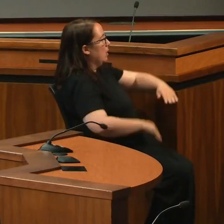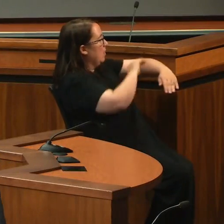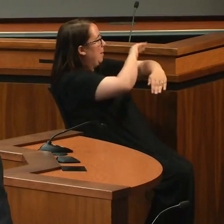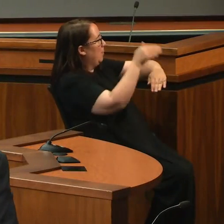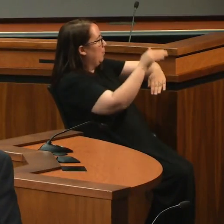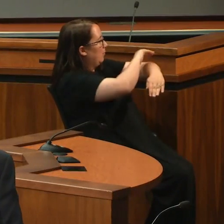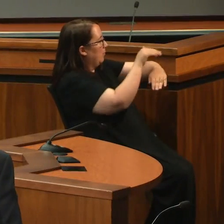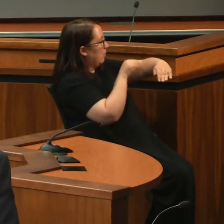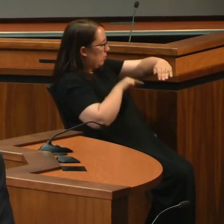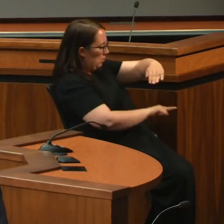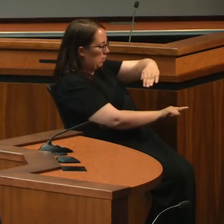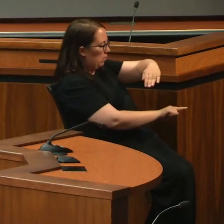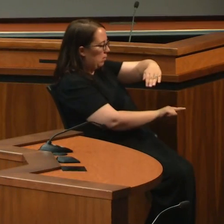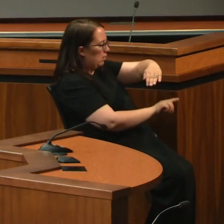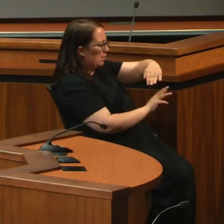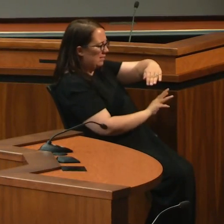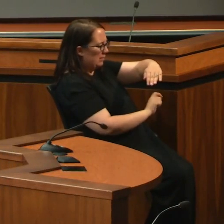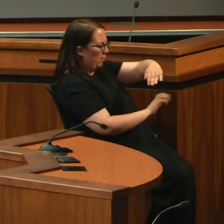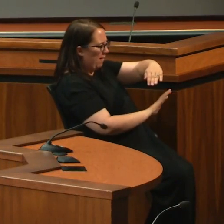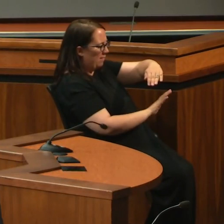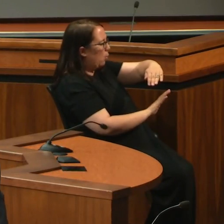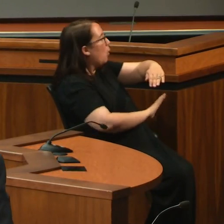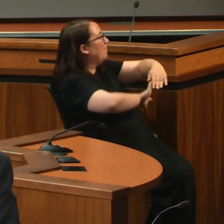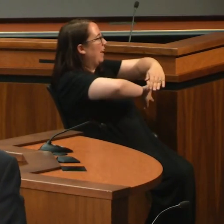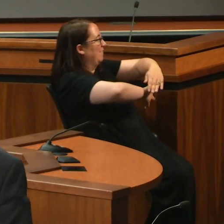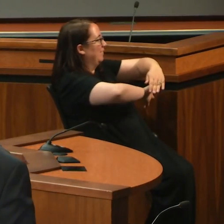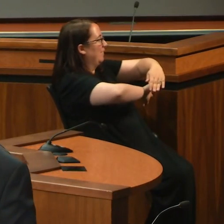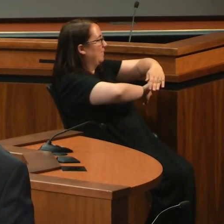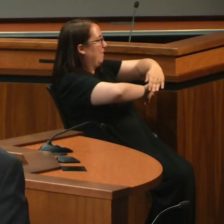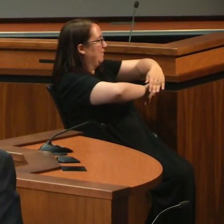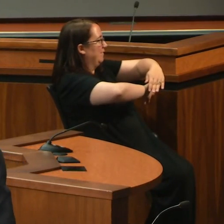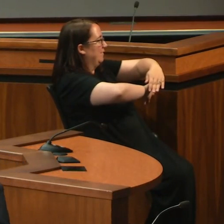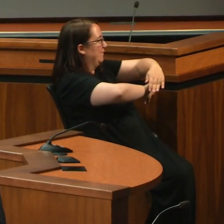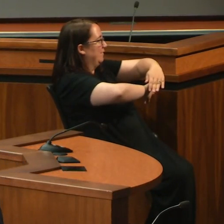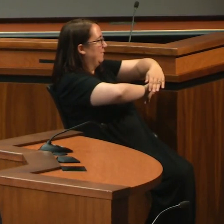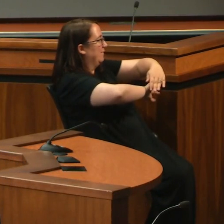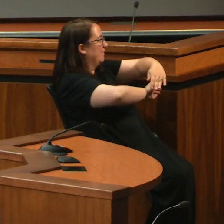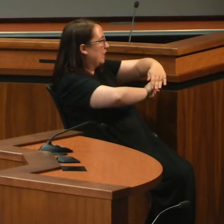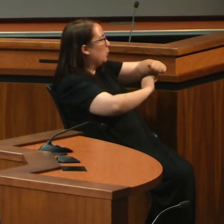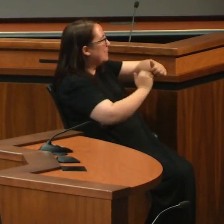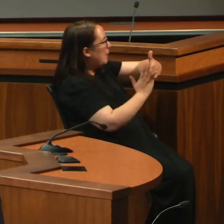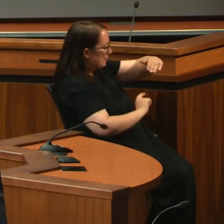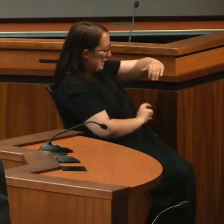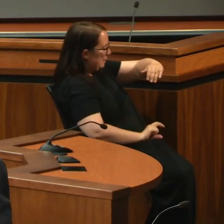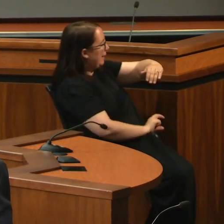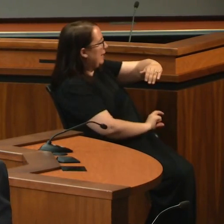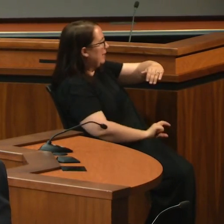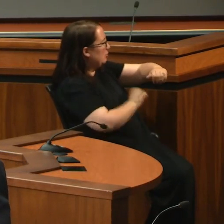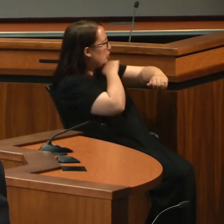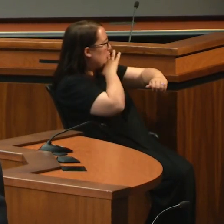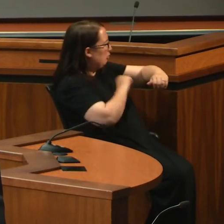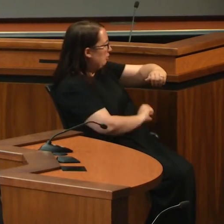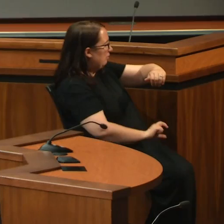culvert is, Andy, help me out, 6.5 feet right now? 5 feet. Less than that. With some sediment, maybe there's a little bit more. Okay. Looking